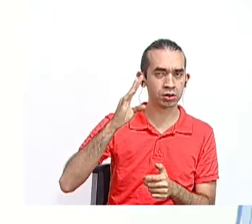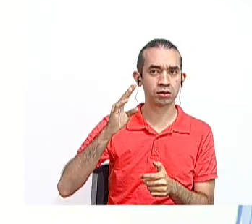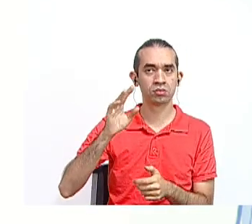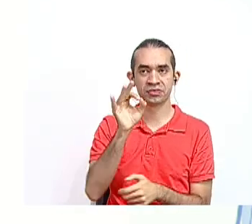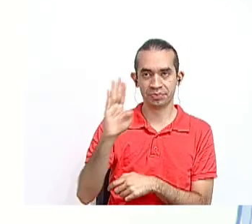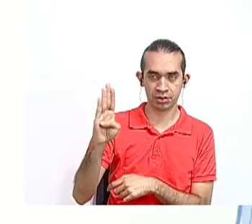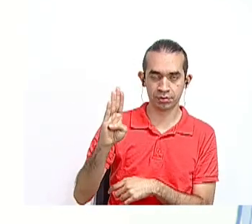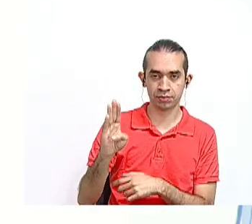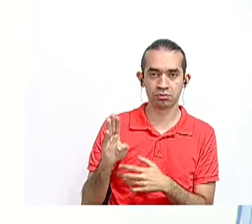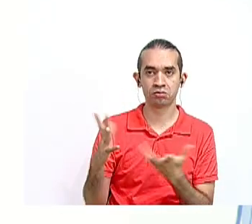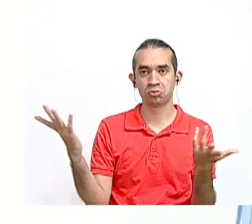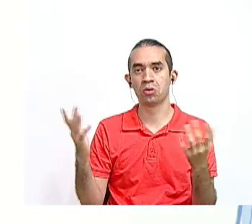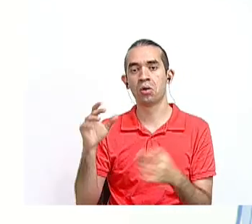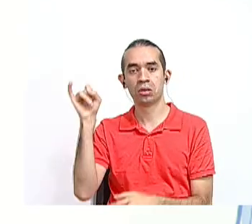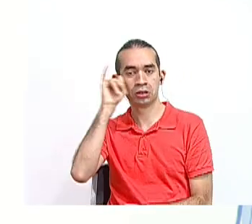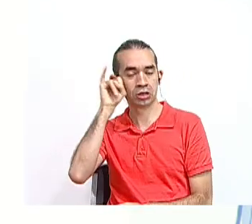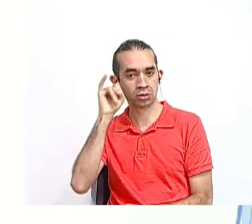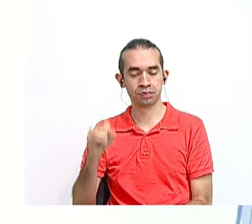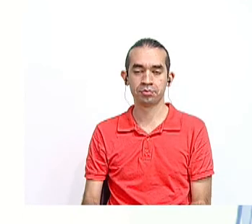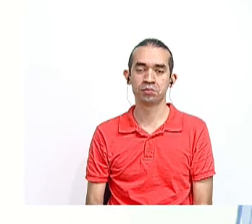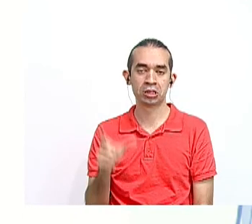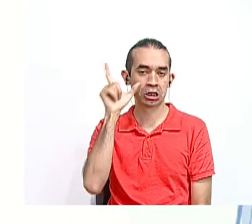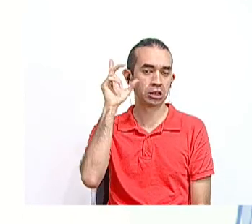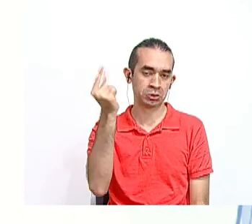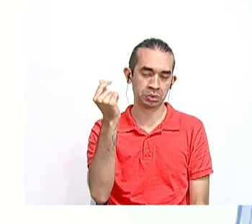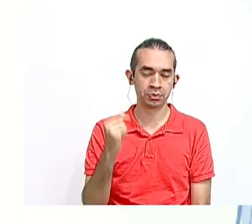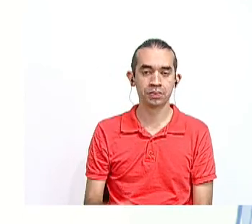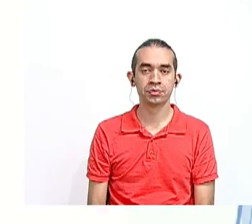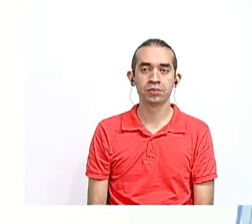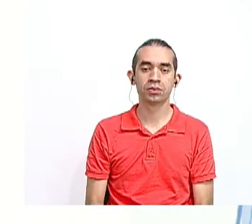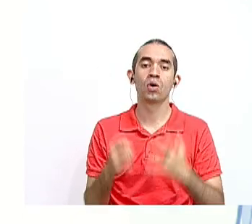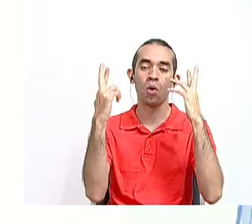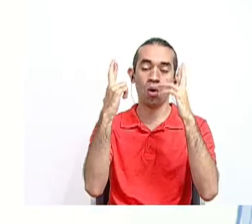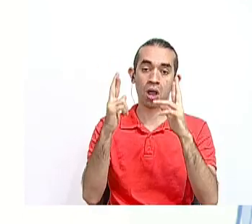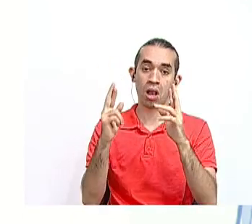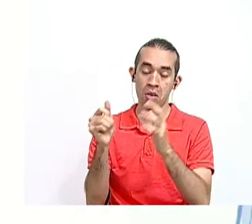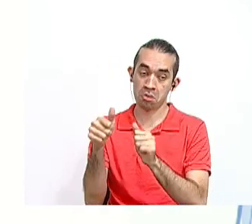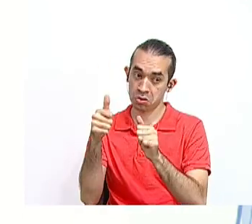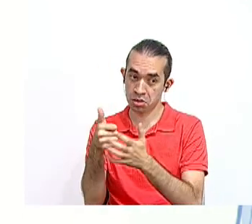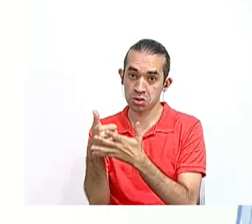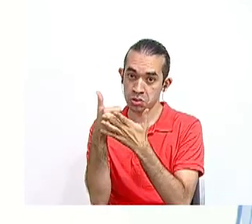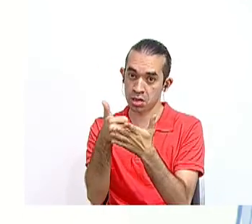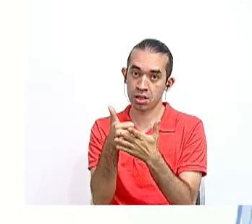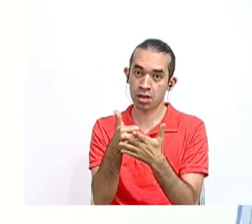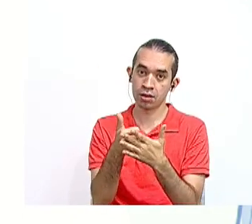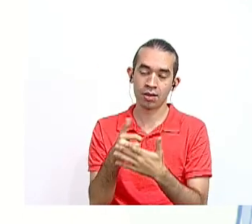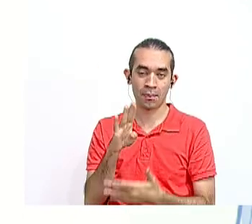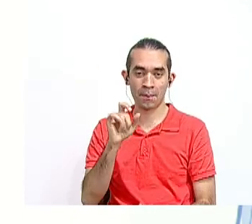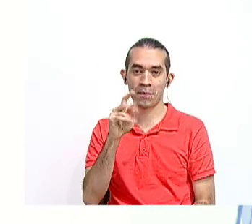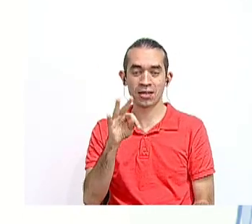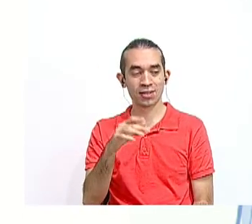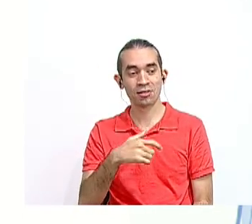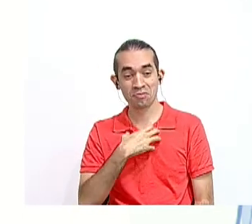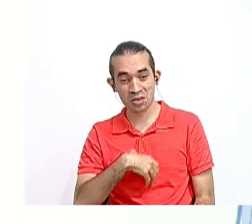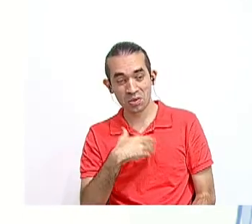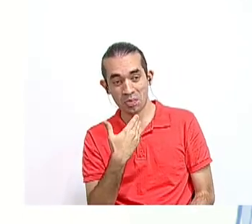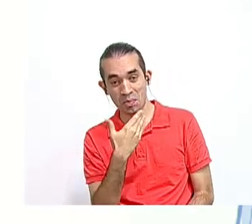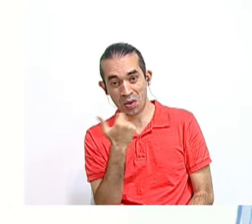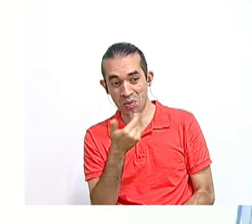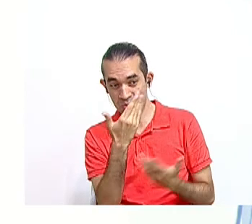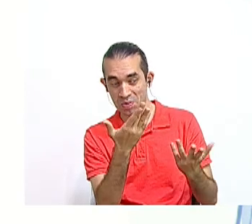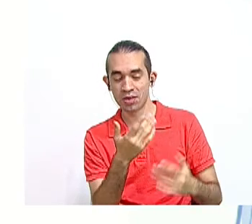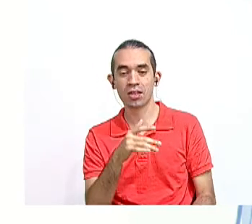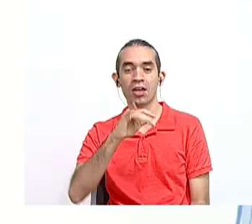FB, or Instagram. I hope this helps you. Best, Jonathan. So look at the email